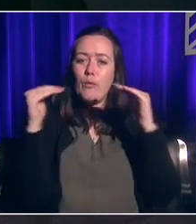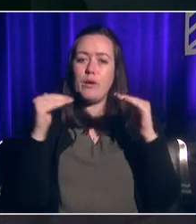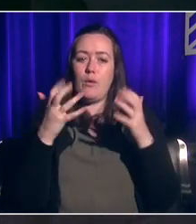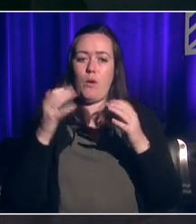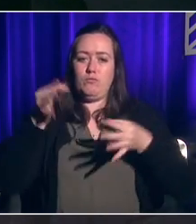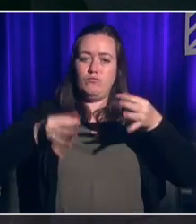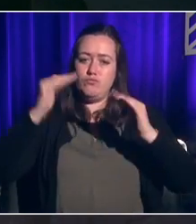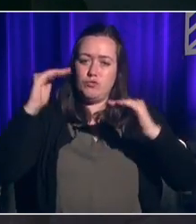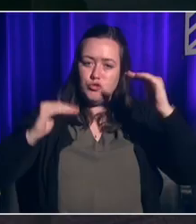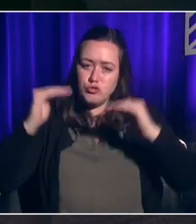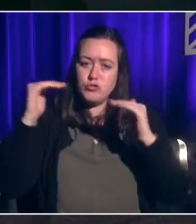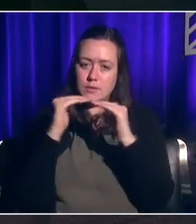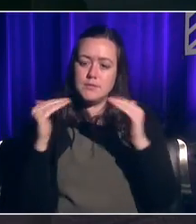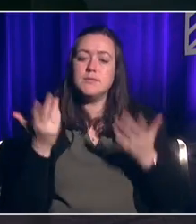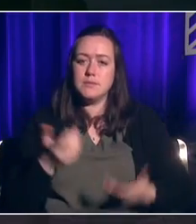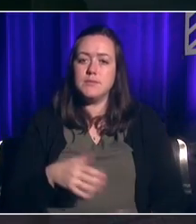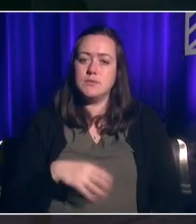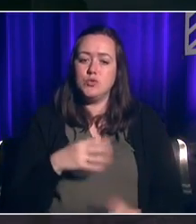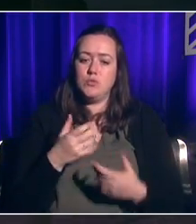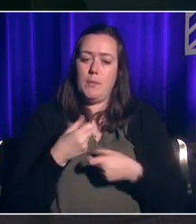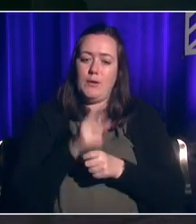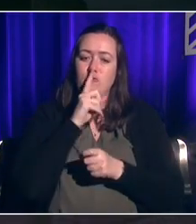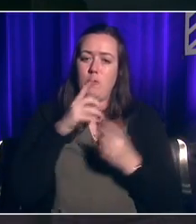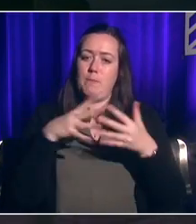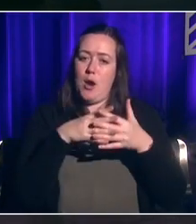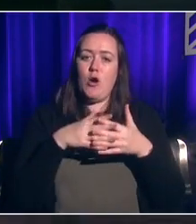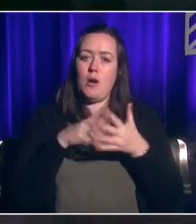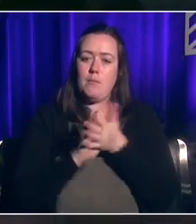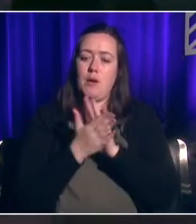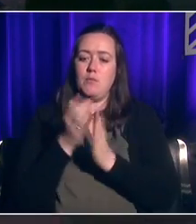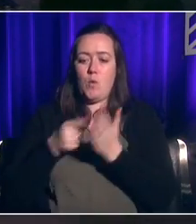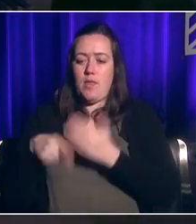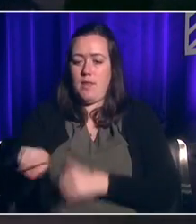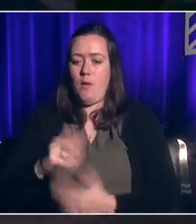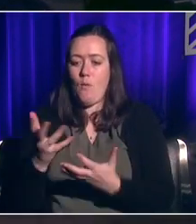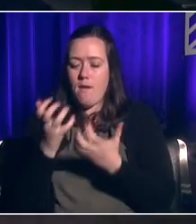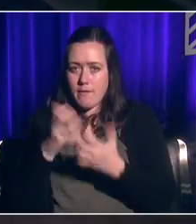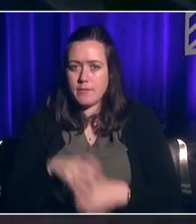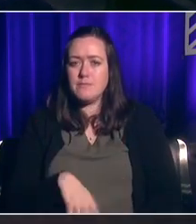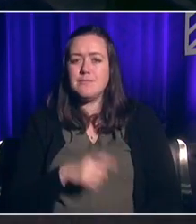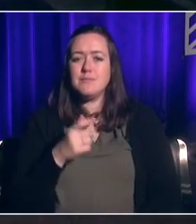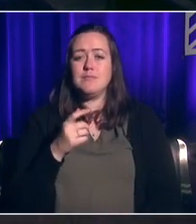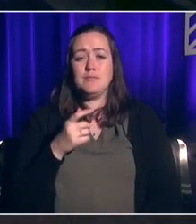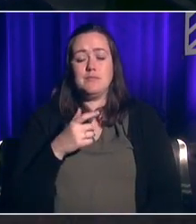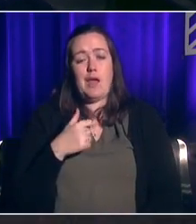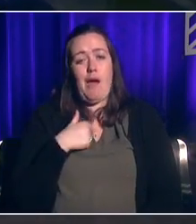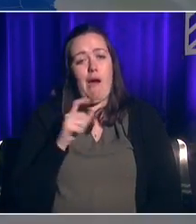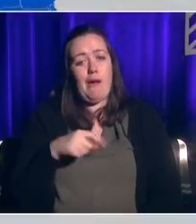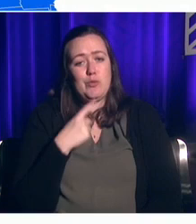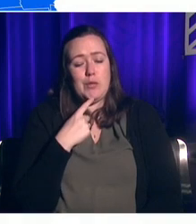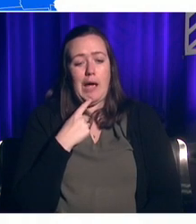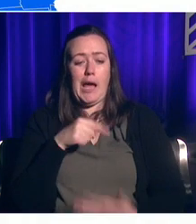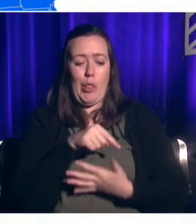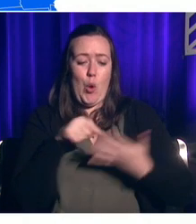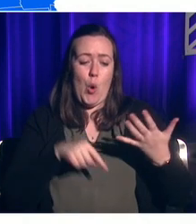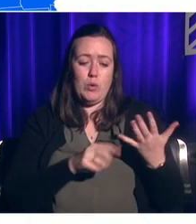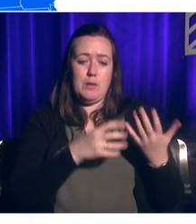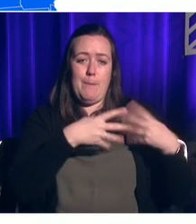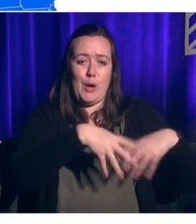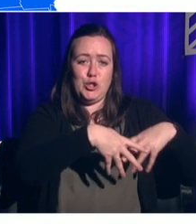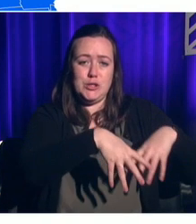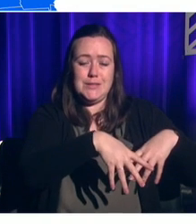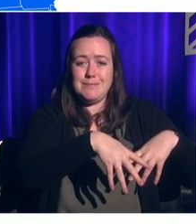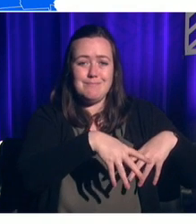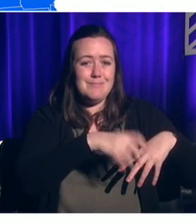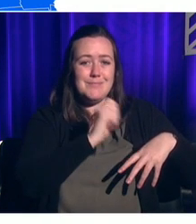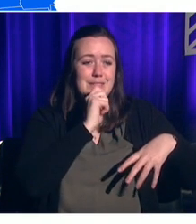they want. But I have to say that those marches did not translate